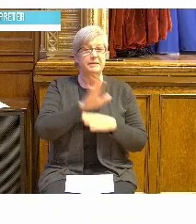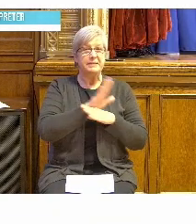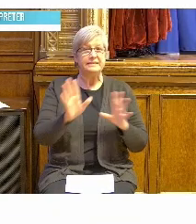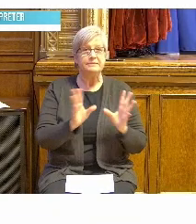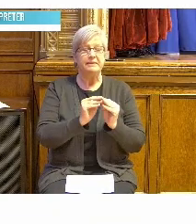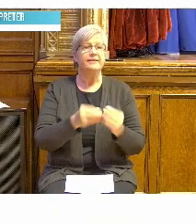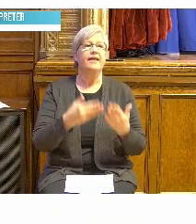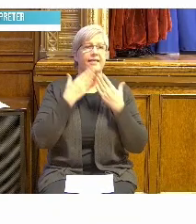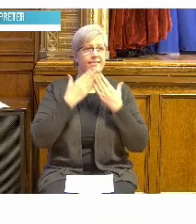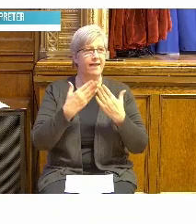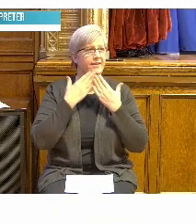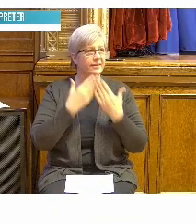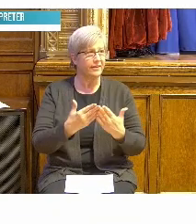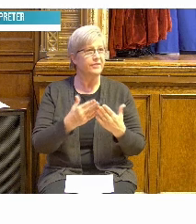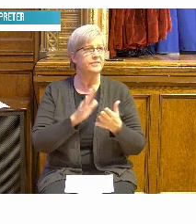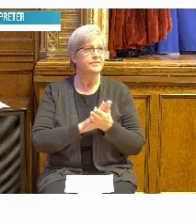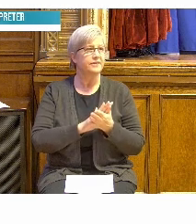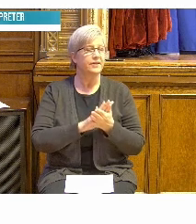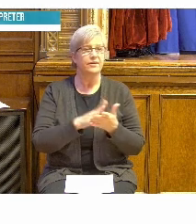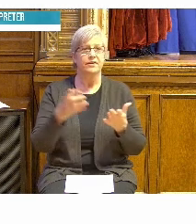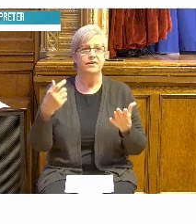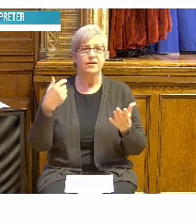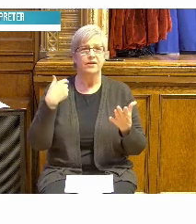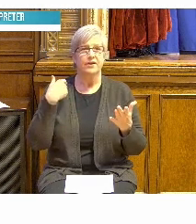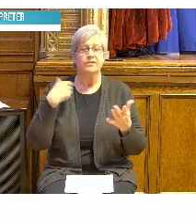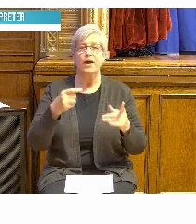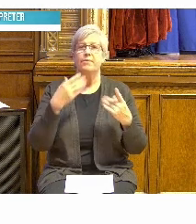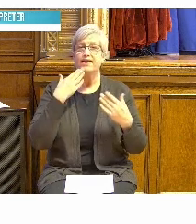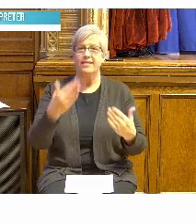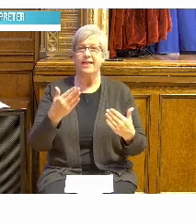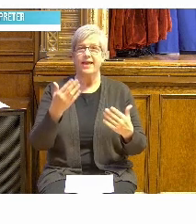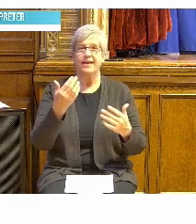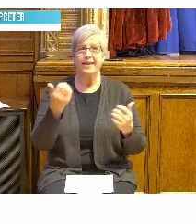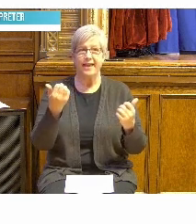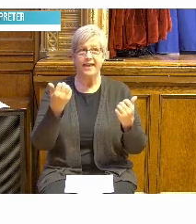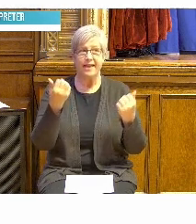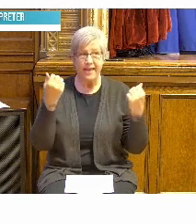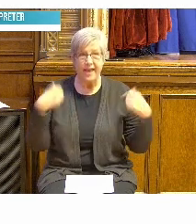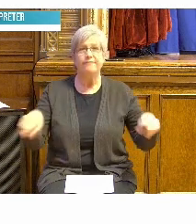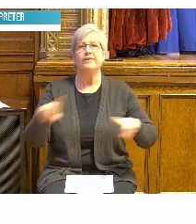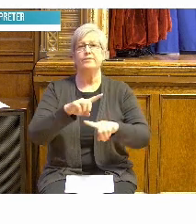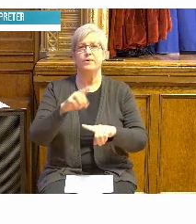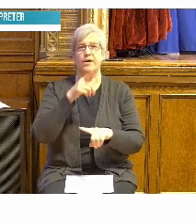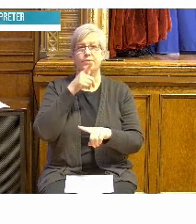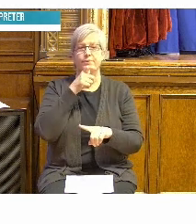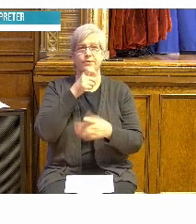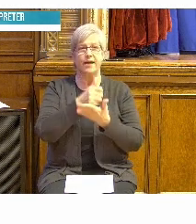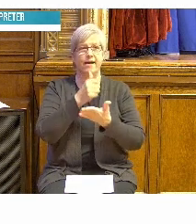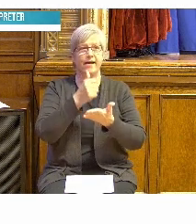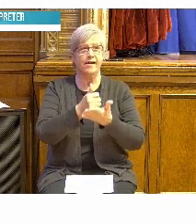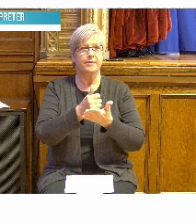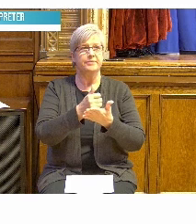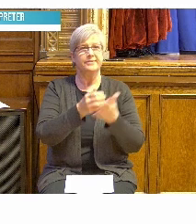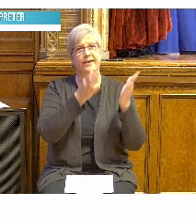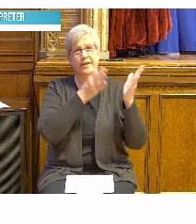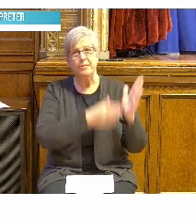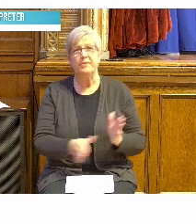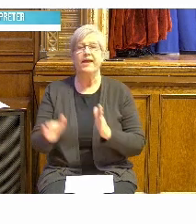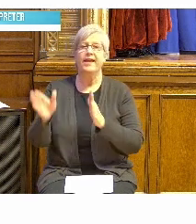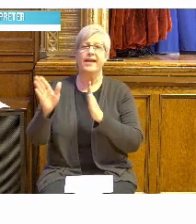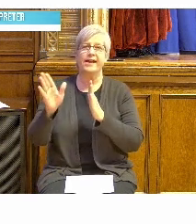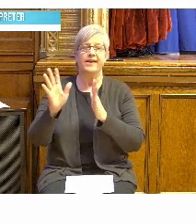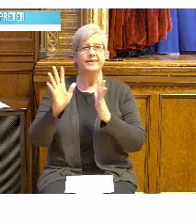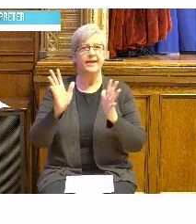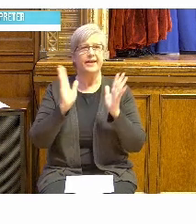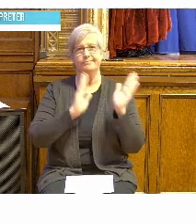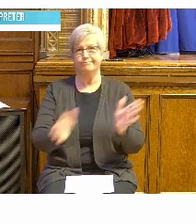being here. We are just grateful. I want to thank everyone who helped plan this public